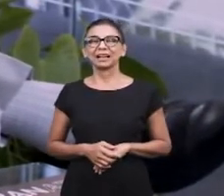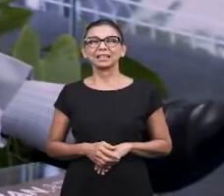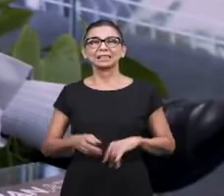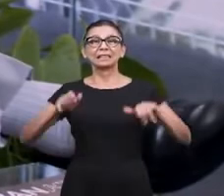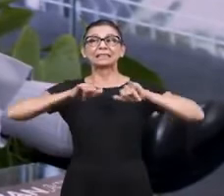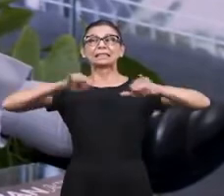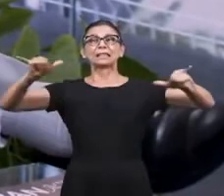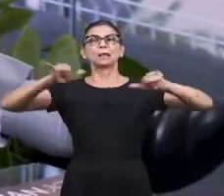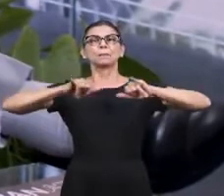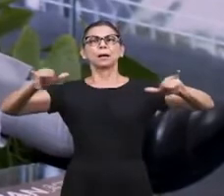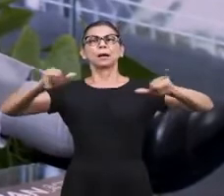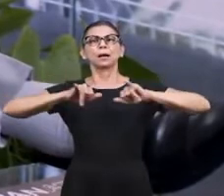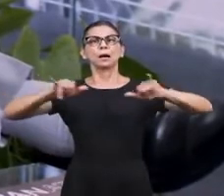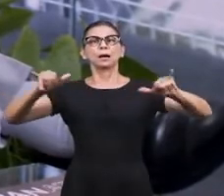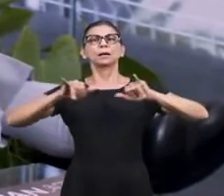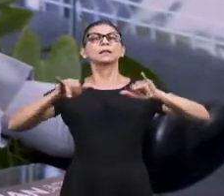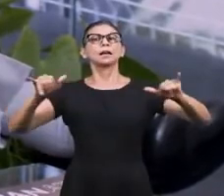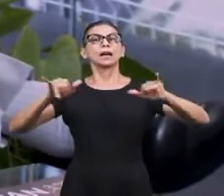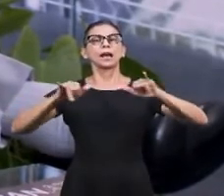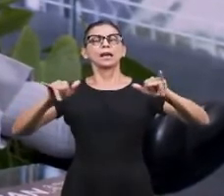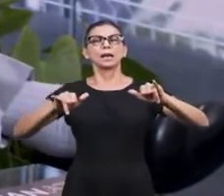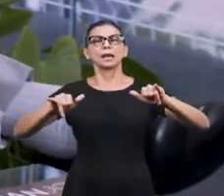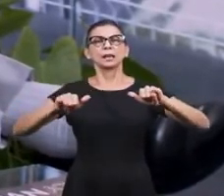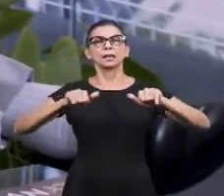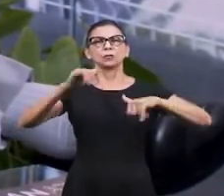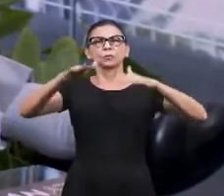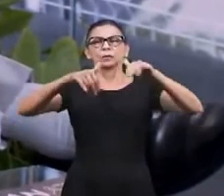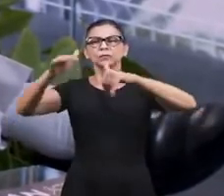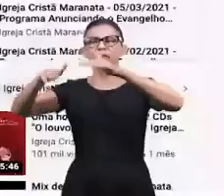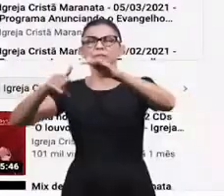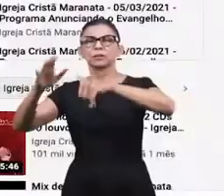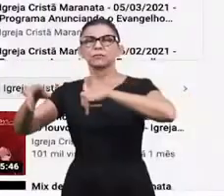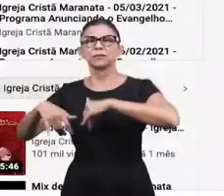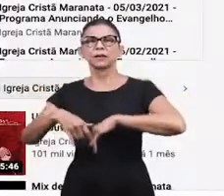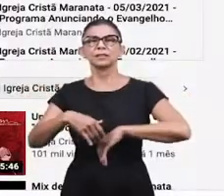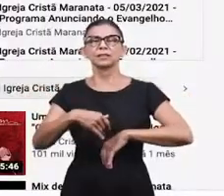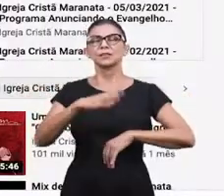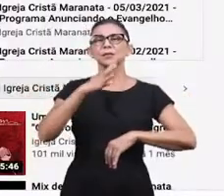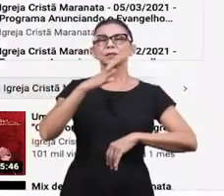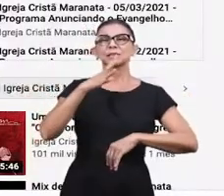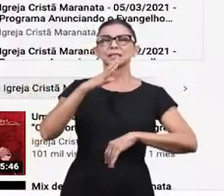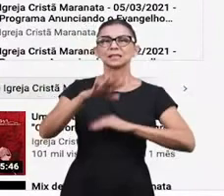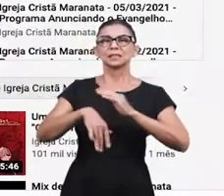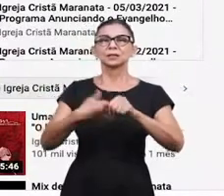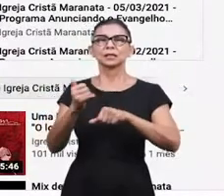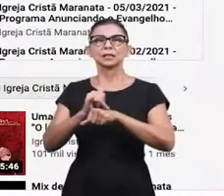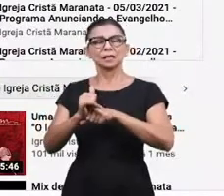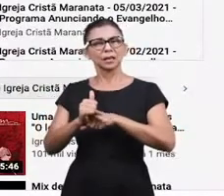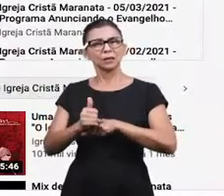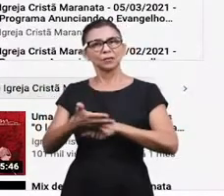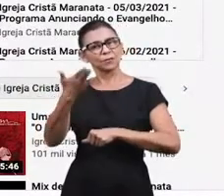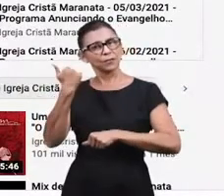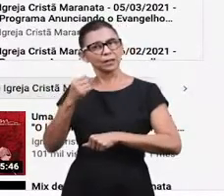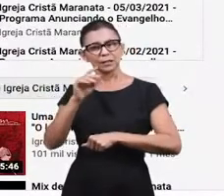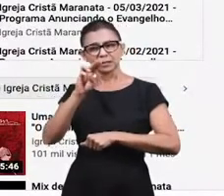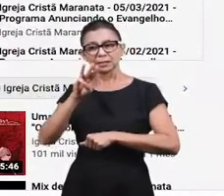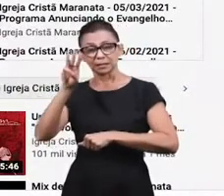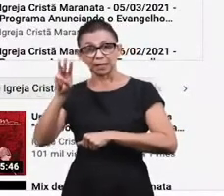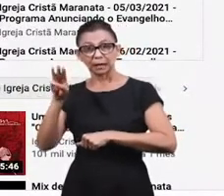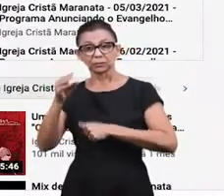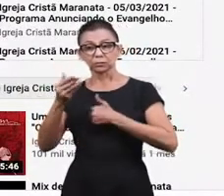And we are campaigning for more and more people get to know our channel. And so share the program with people you